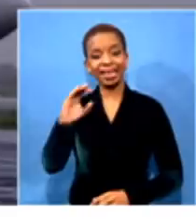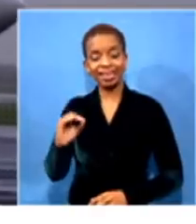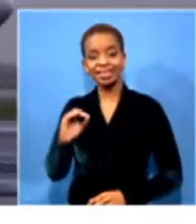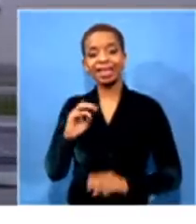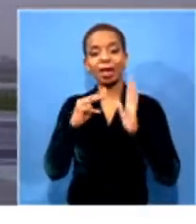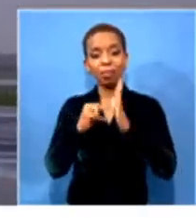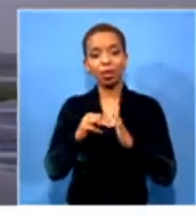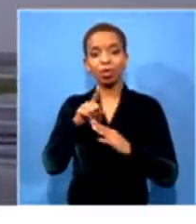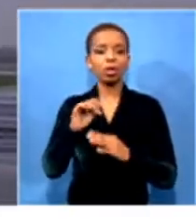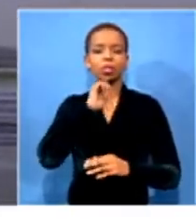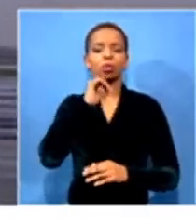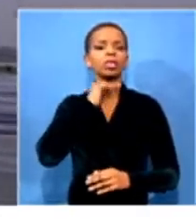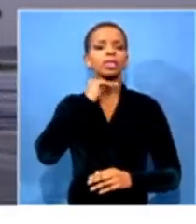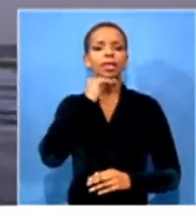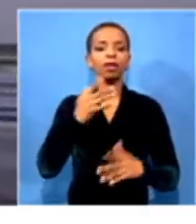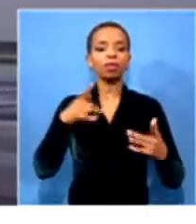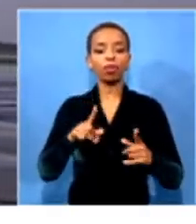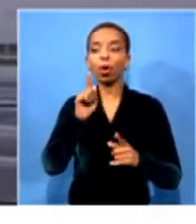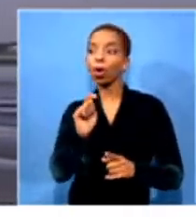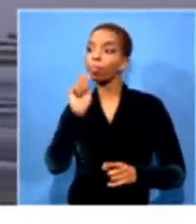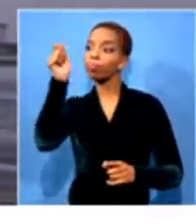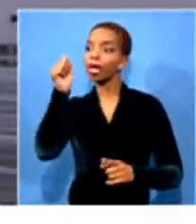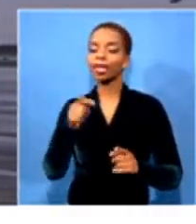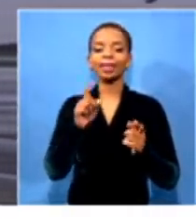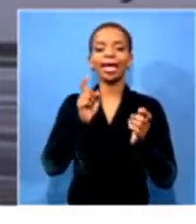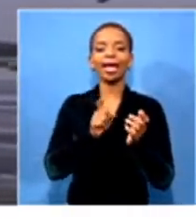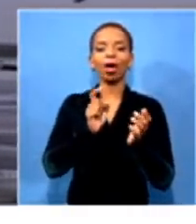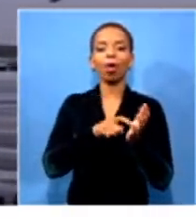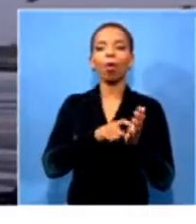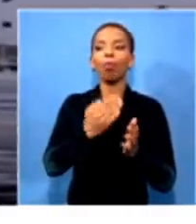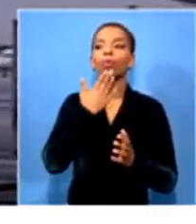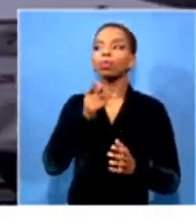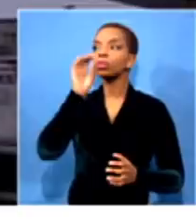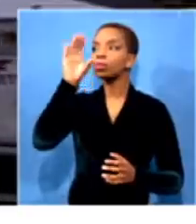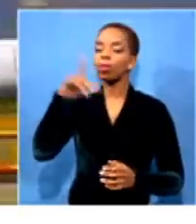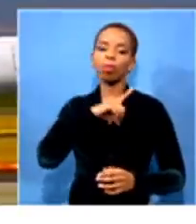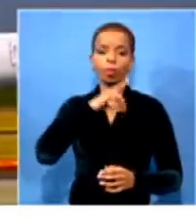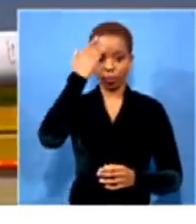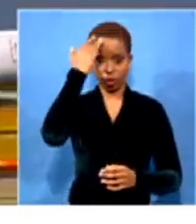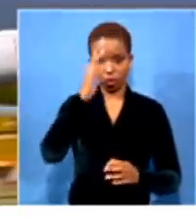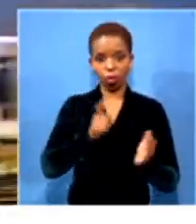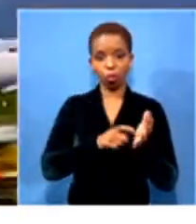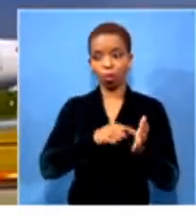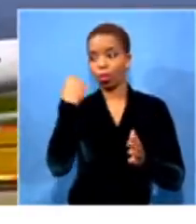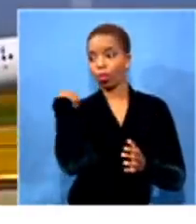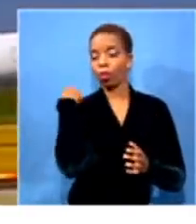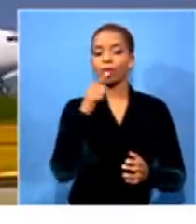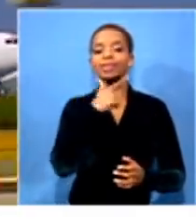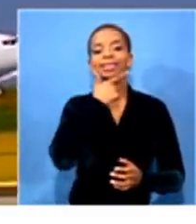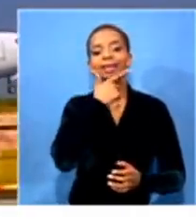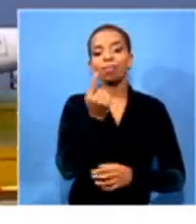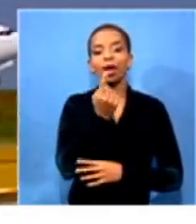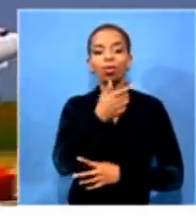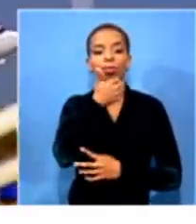their most famous creditor, which is Comair. So we know that they owed Comair around 800 million rand in December alone. So if this business